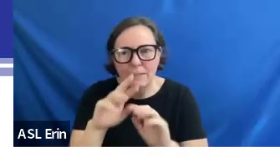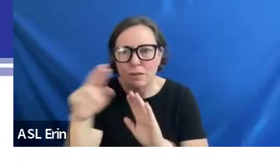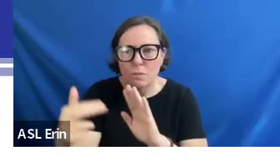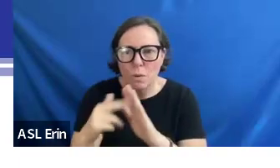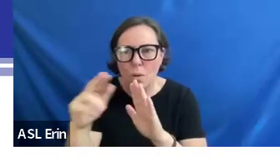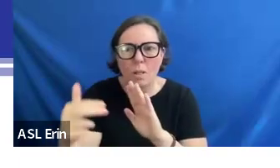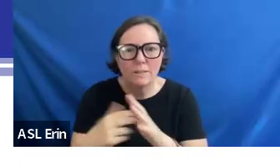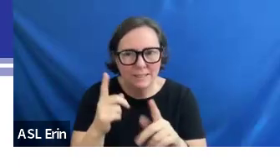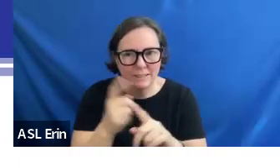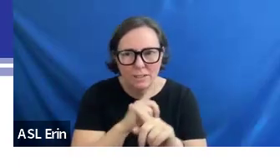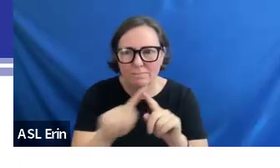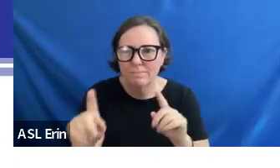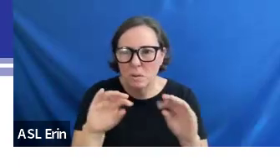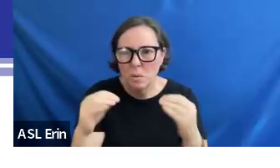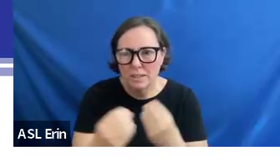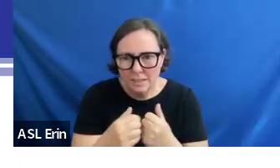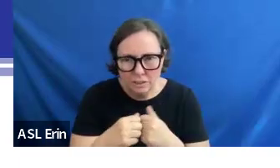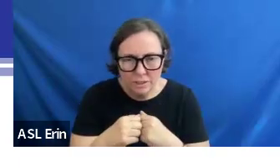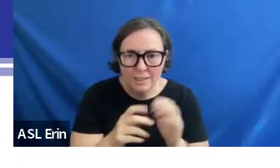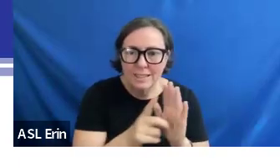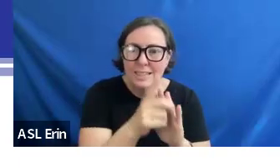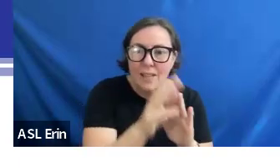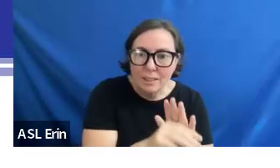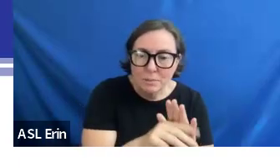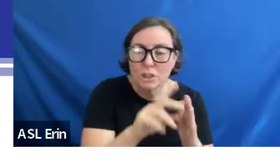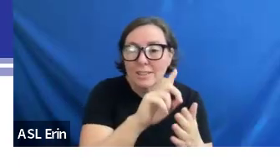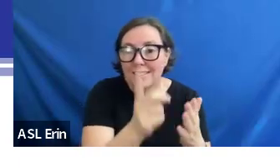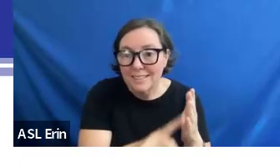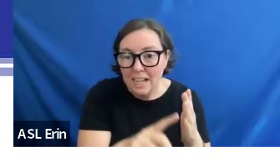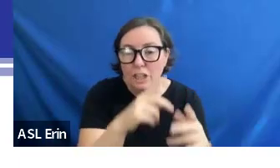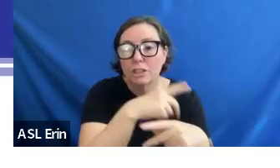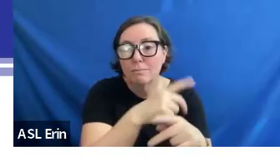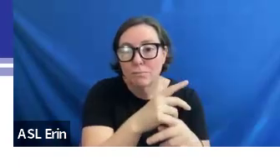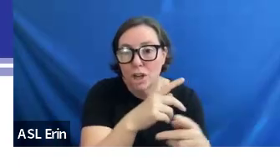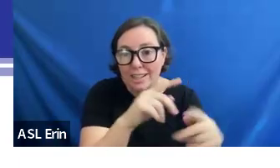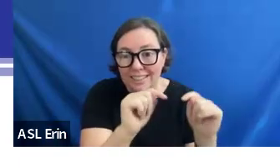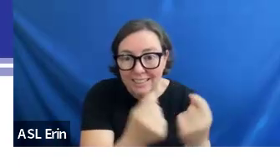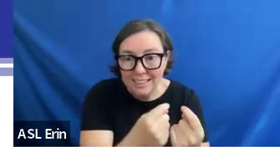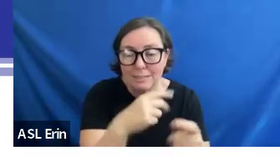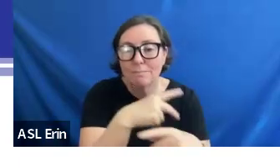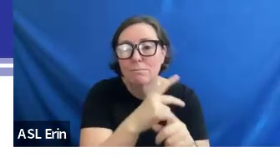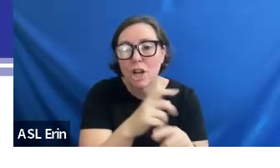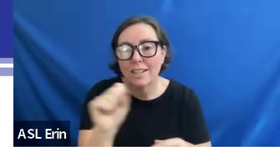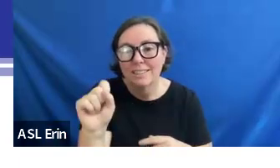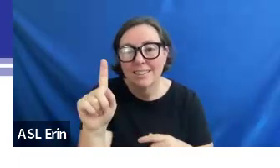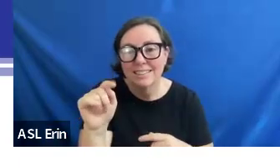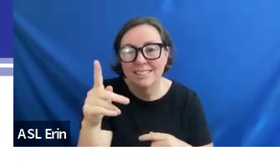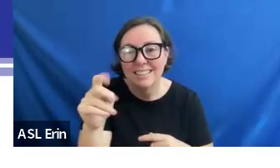the organizations. As I said, developers and designers, product teams, product stakeholders,